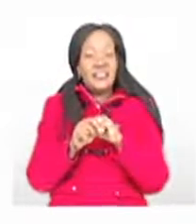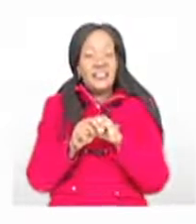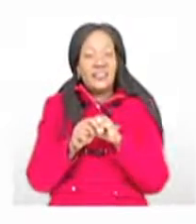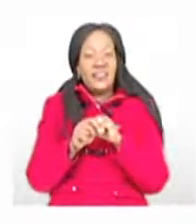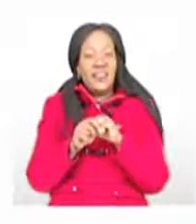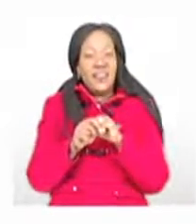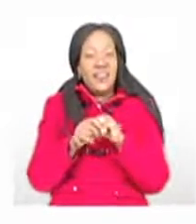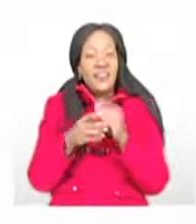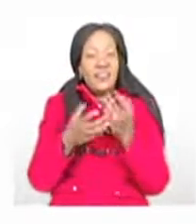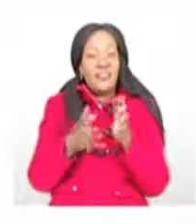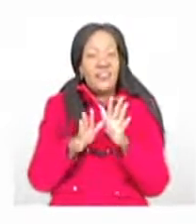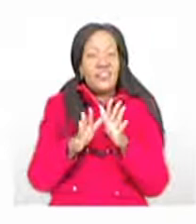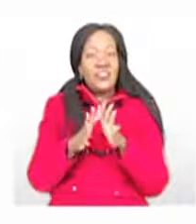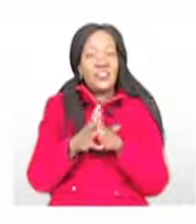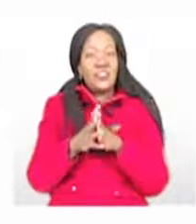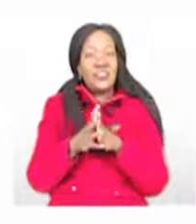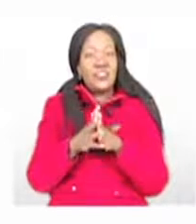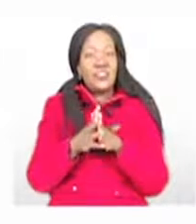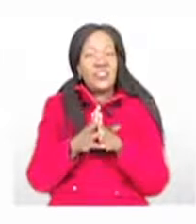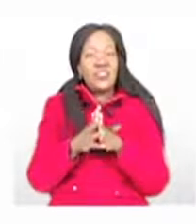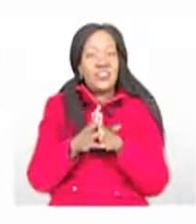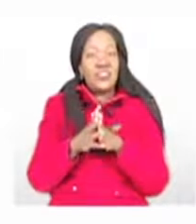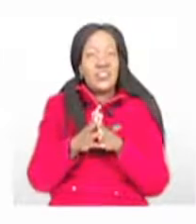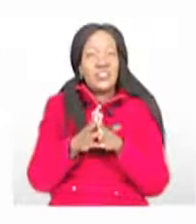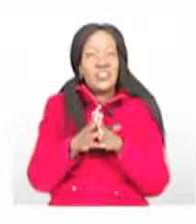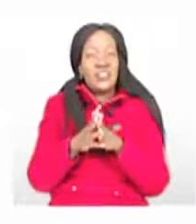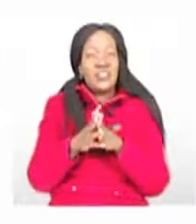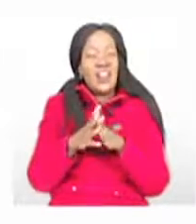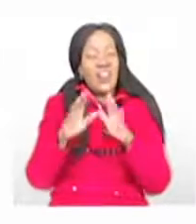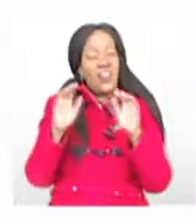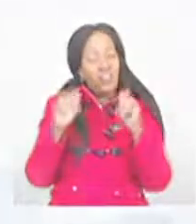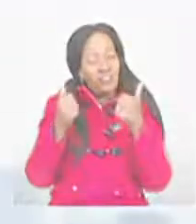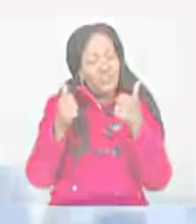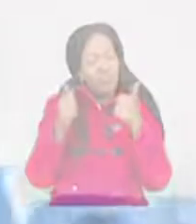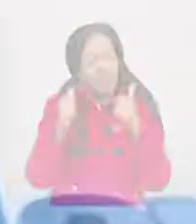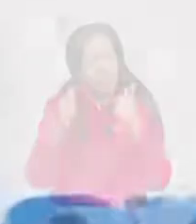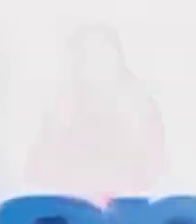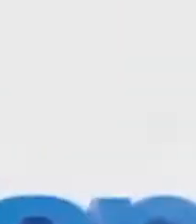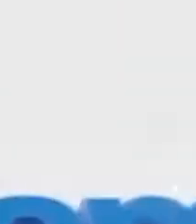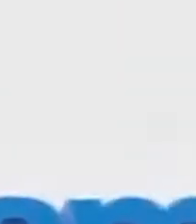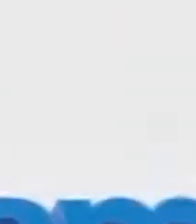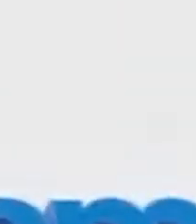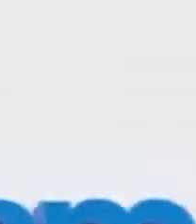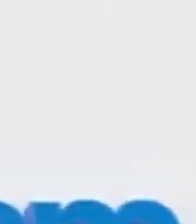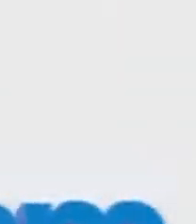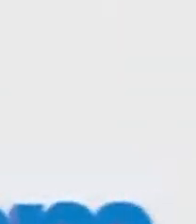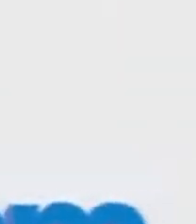you are done, I would like to say, well done.